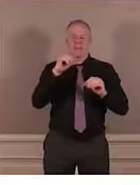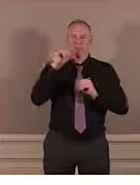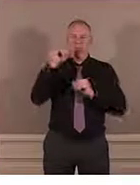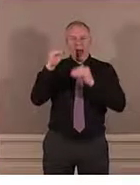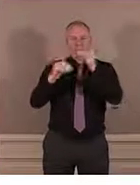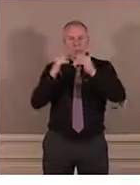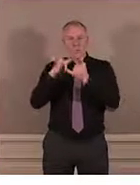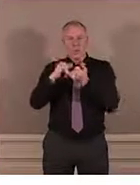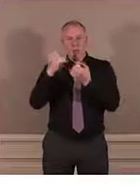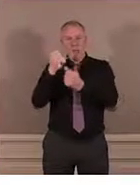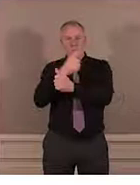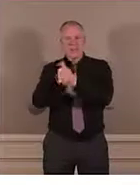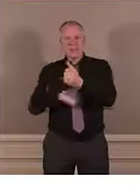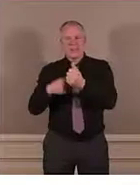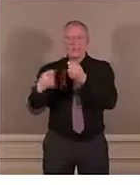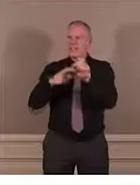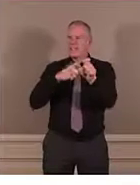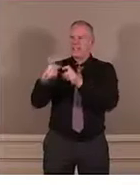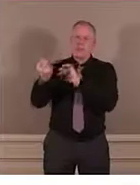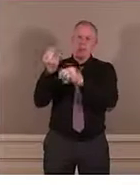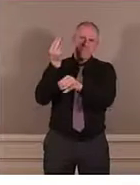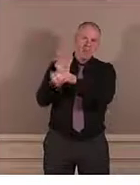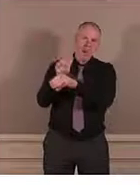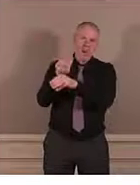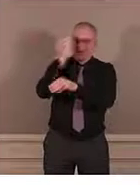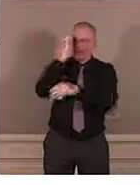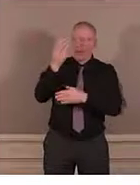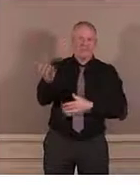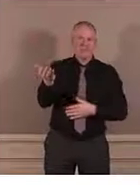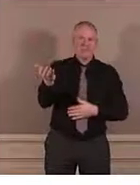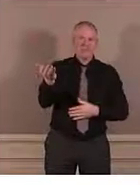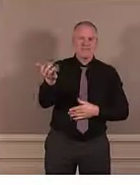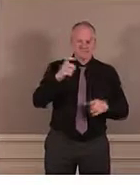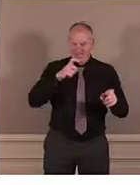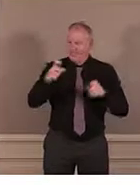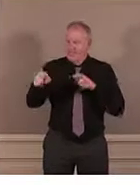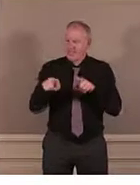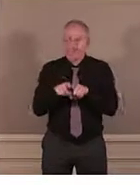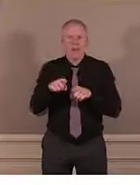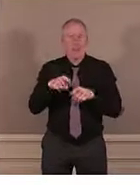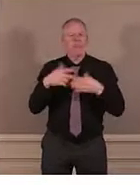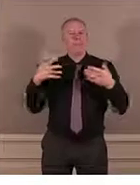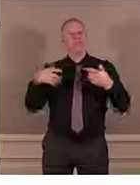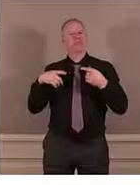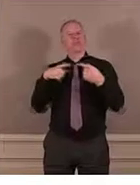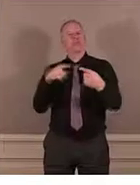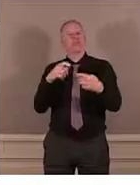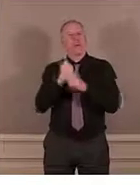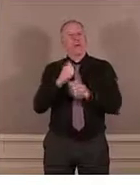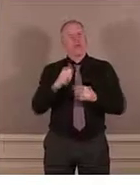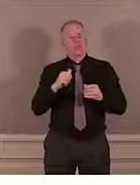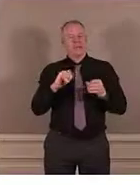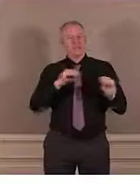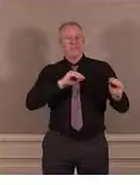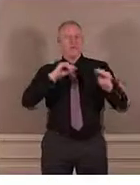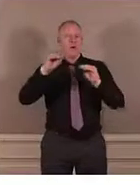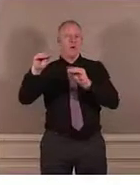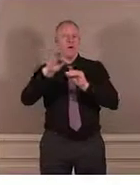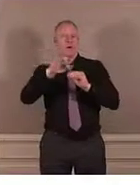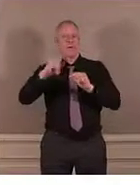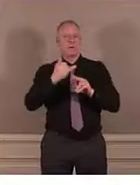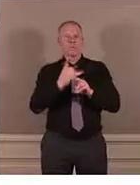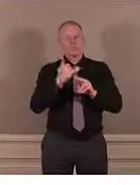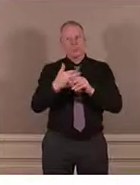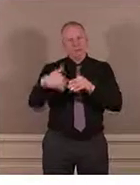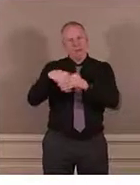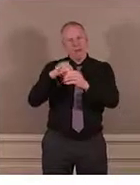with disabilities were still poor and continued to be poor, and there were particular challenges around the successful transitioning from schools into